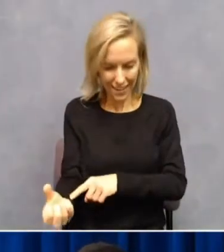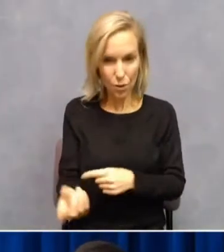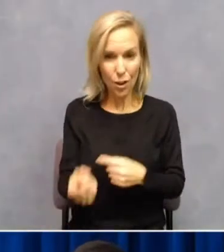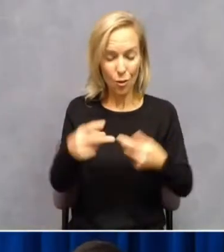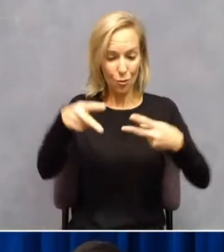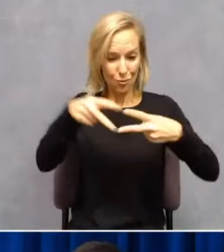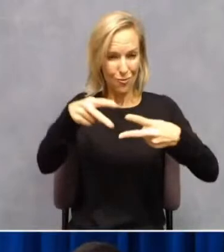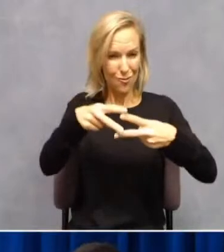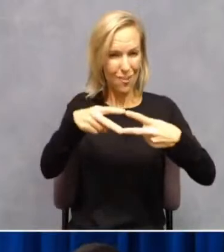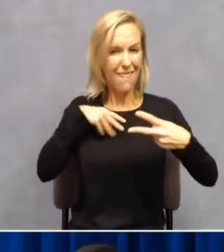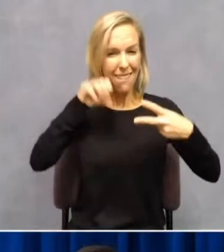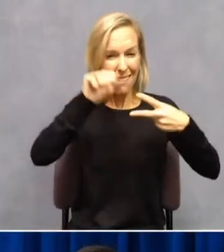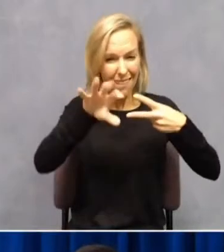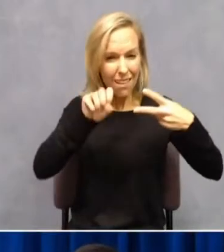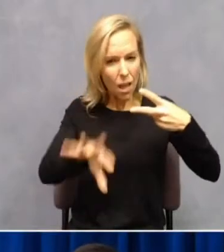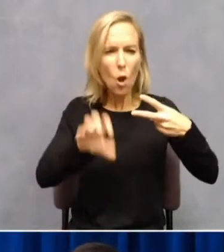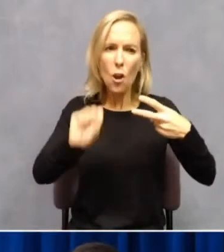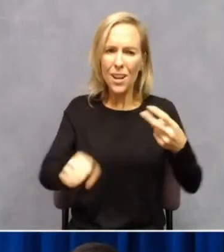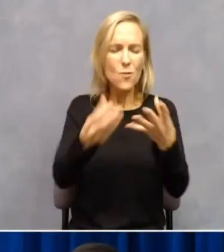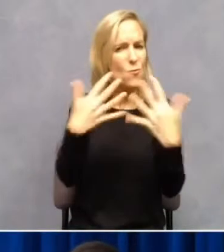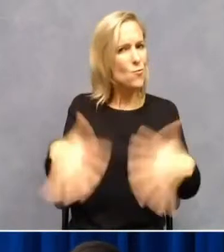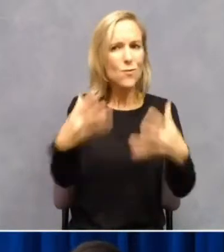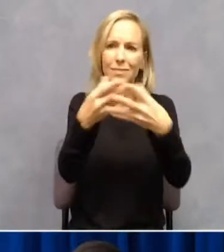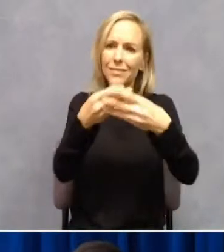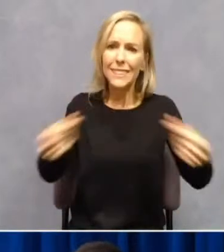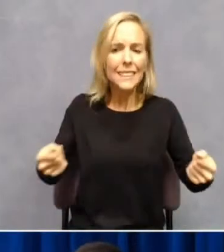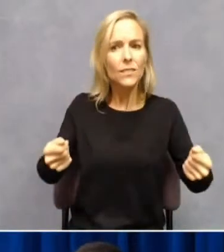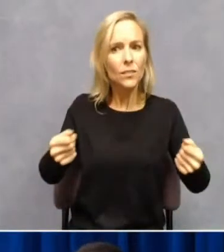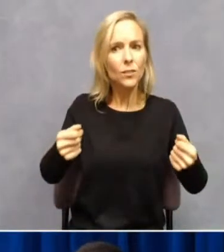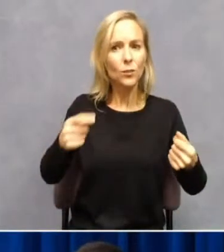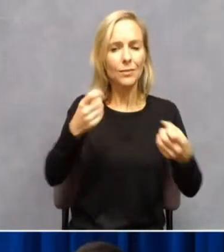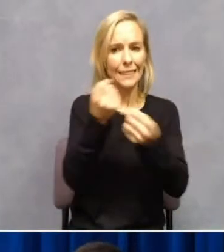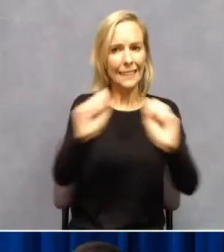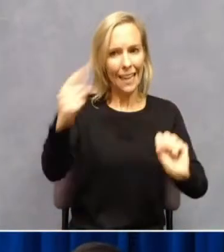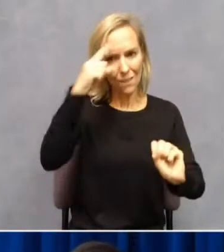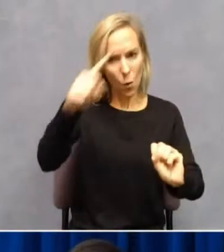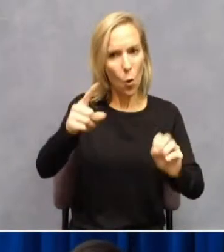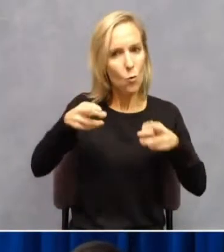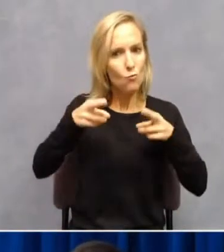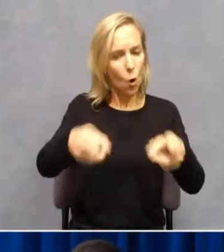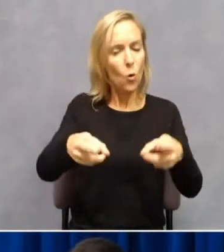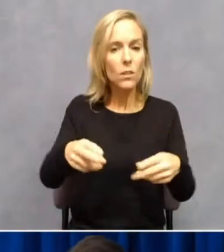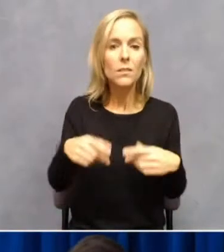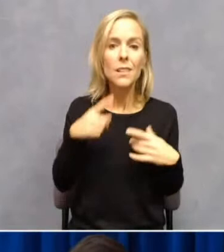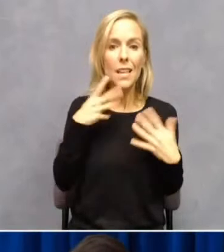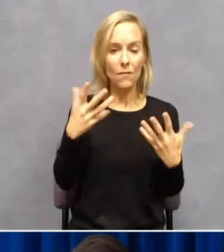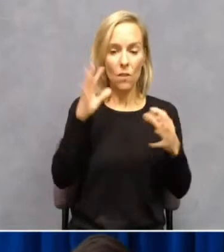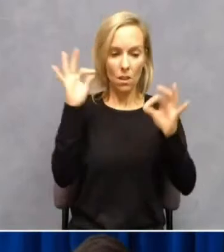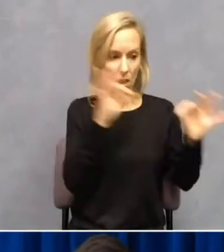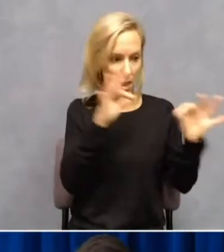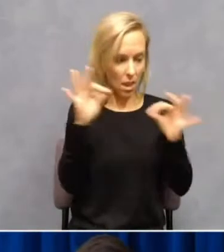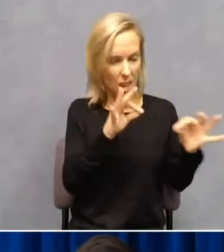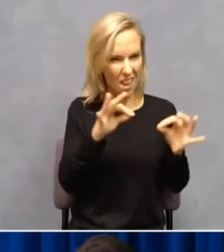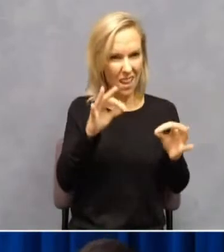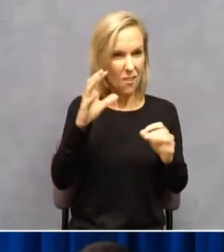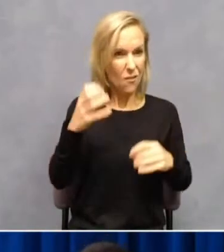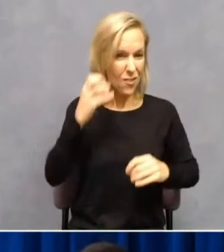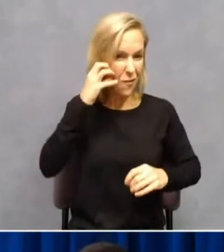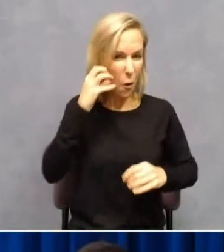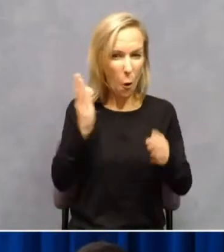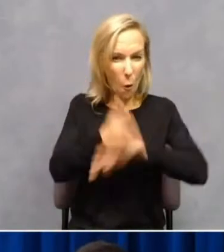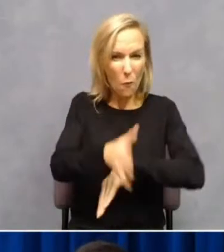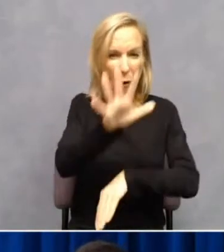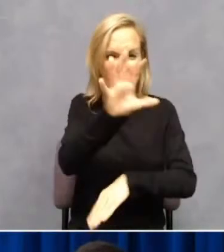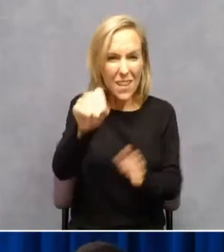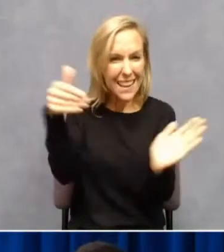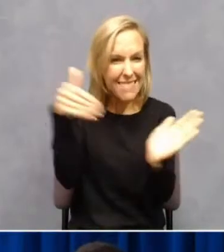on our roadways. Research indicates distracted driving is a factor in more than 50,000 crashes,